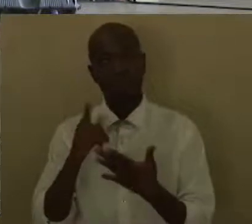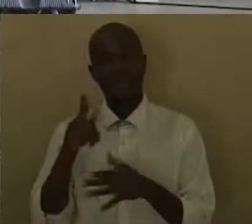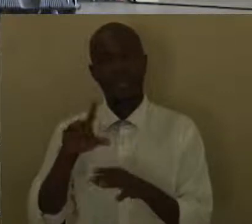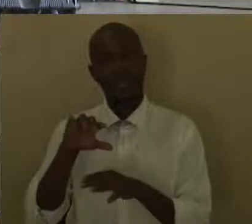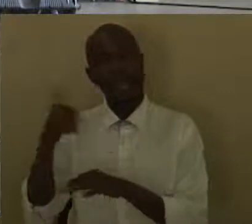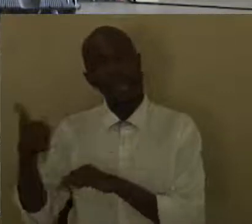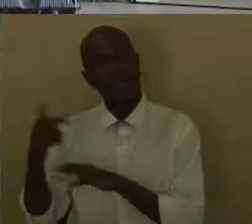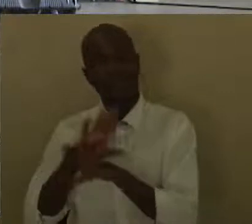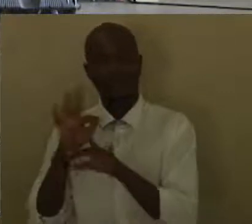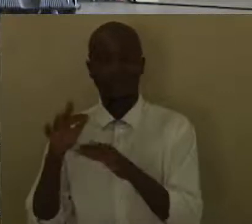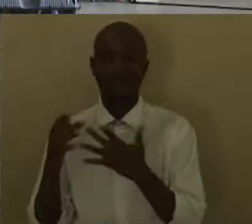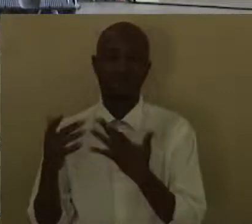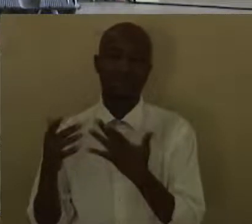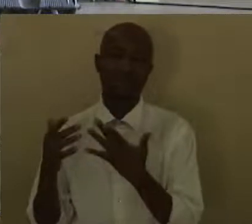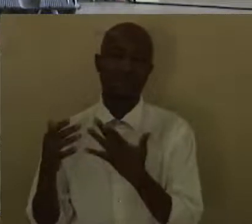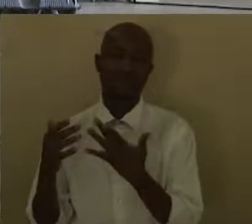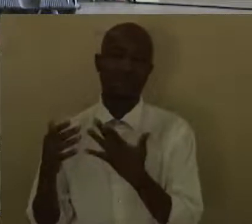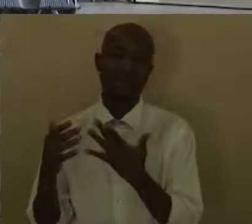another